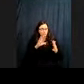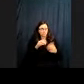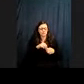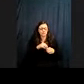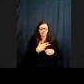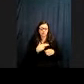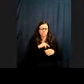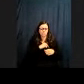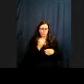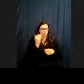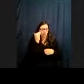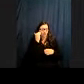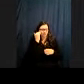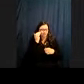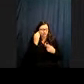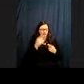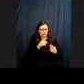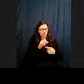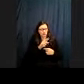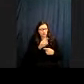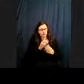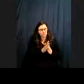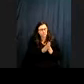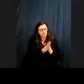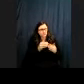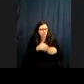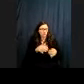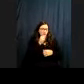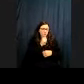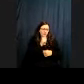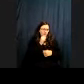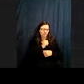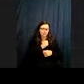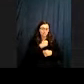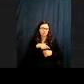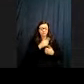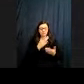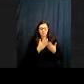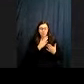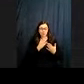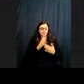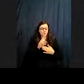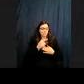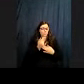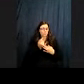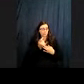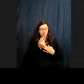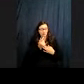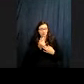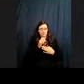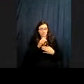under their own cognizance, ardent and losing patience. they might with only a flicker of